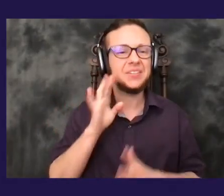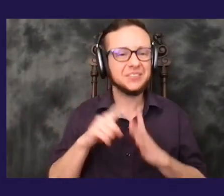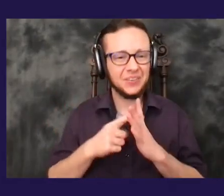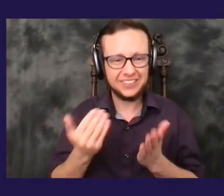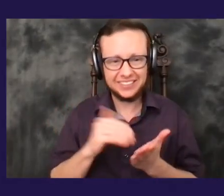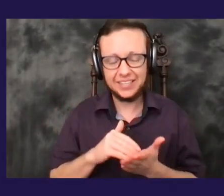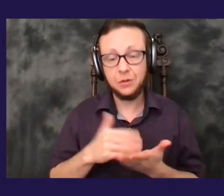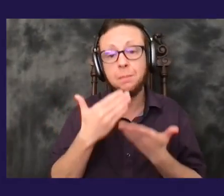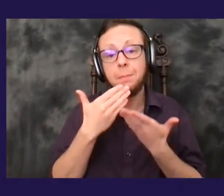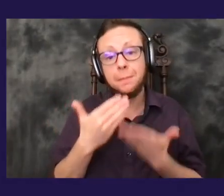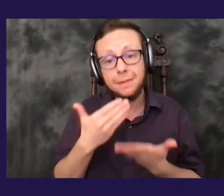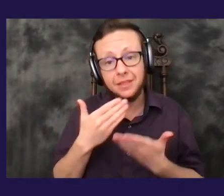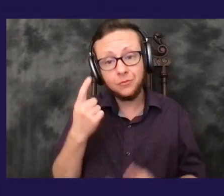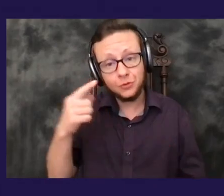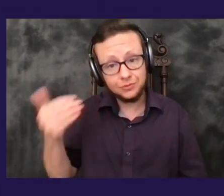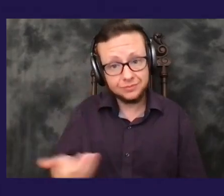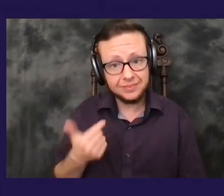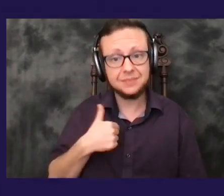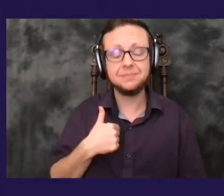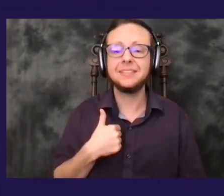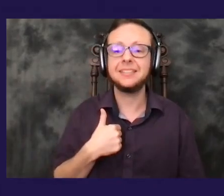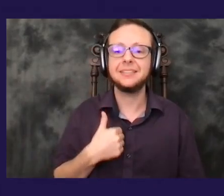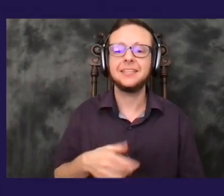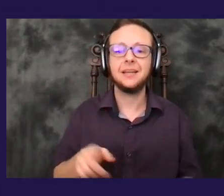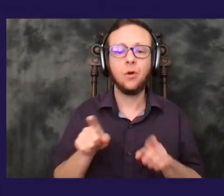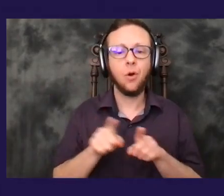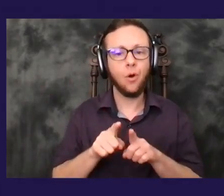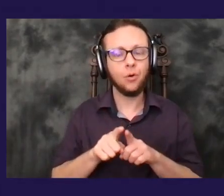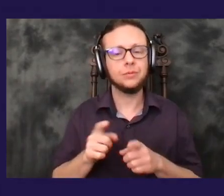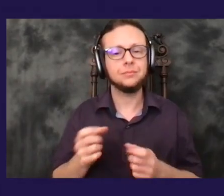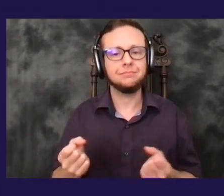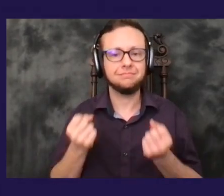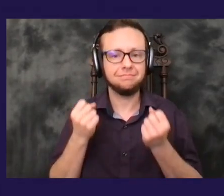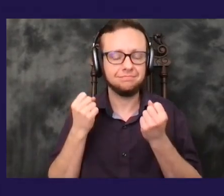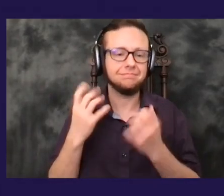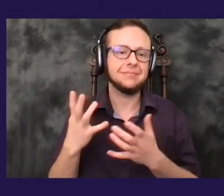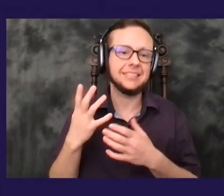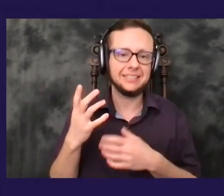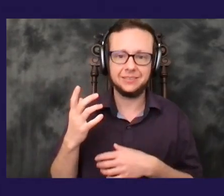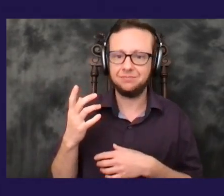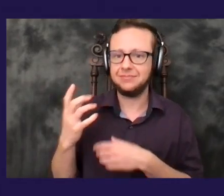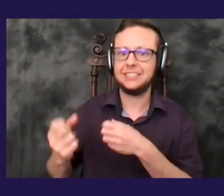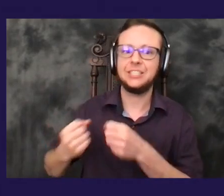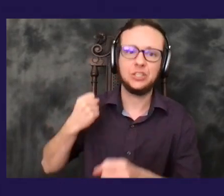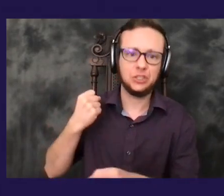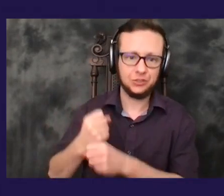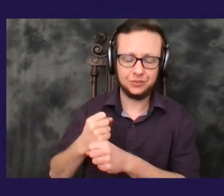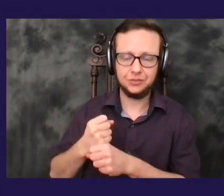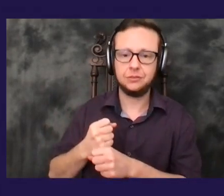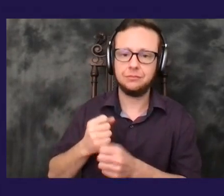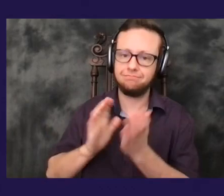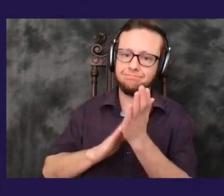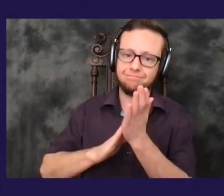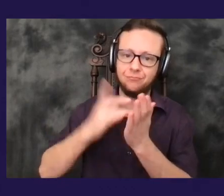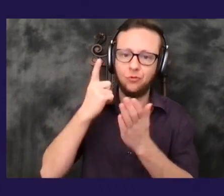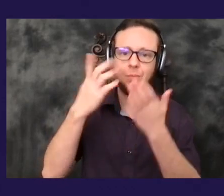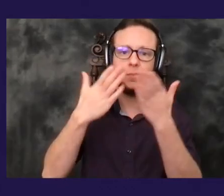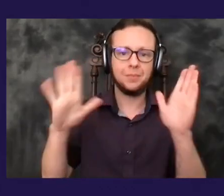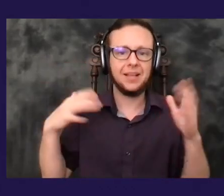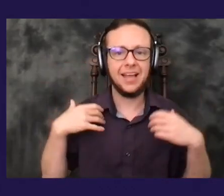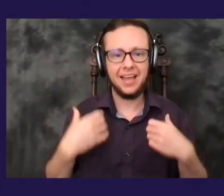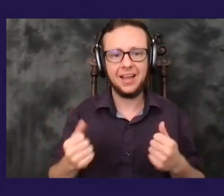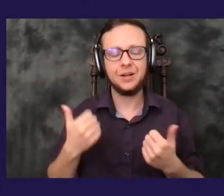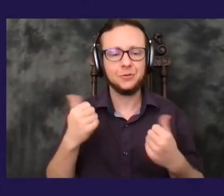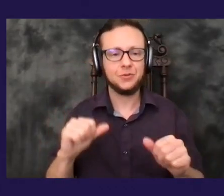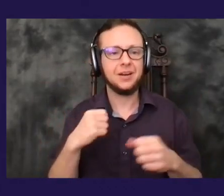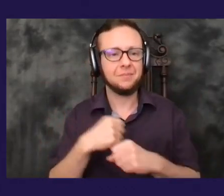thanks for the invitation, and also my many decades of admiration for public health work as I tried to make some useful trouble on this